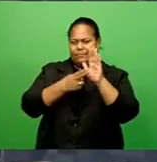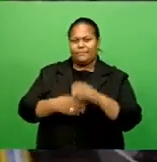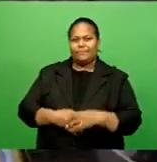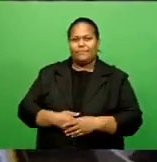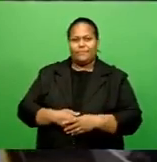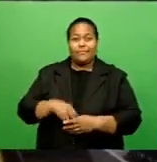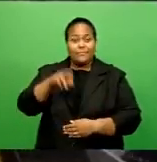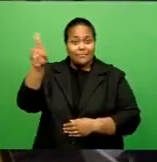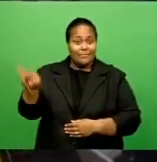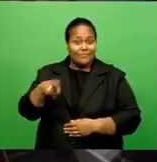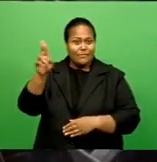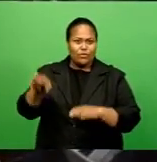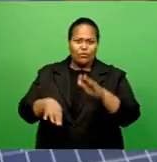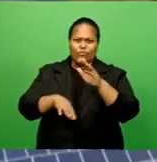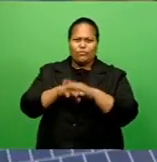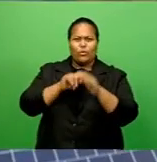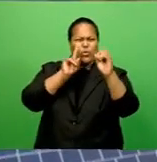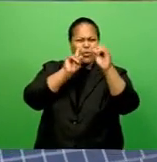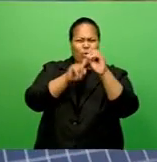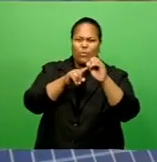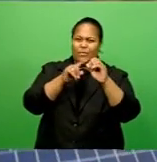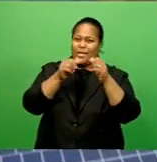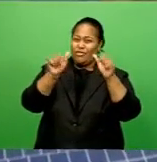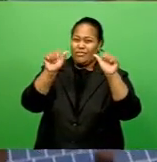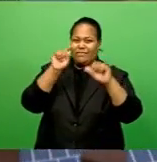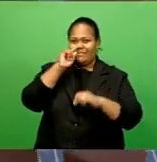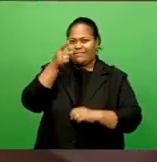Fully renewable energy goal may be out of reach.